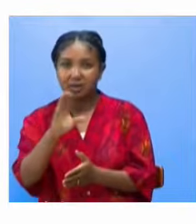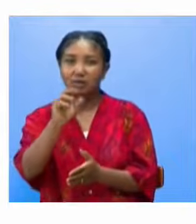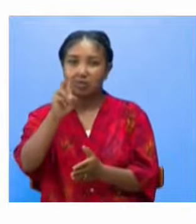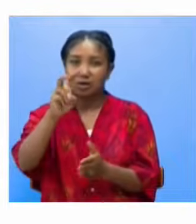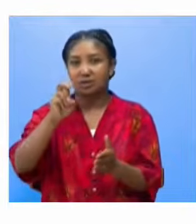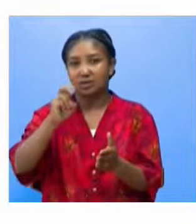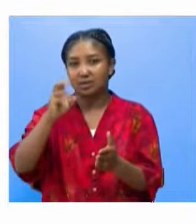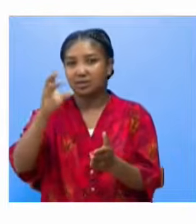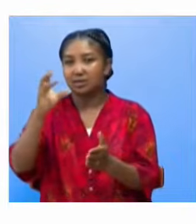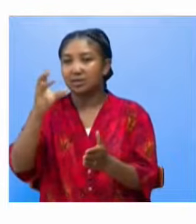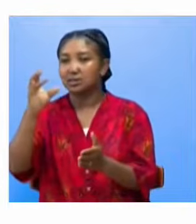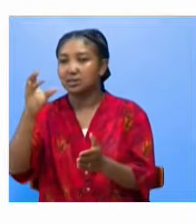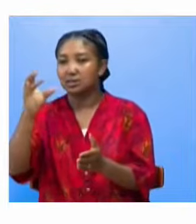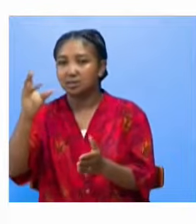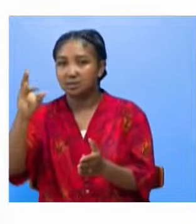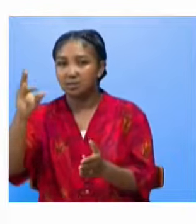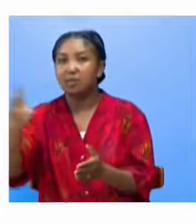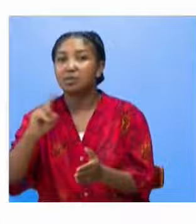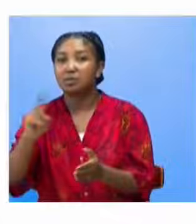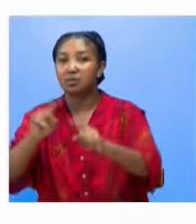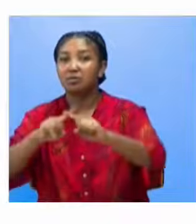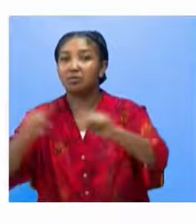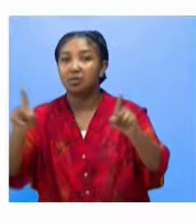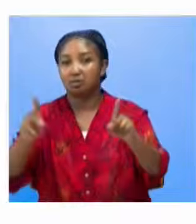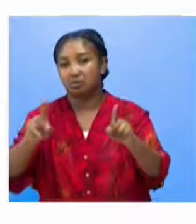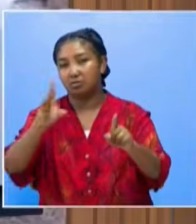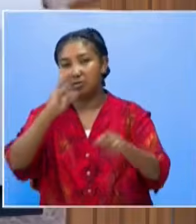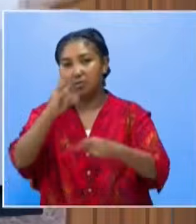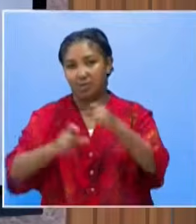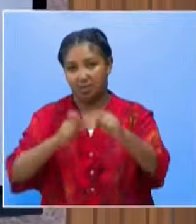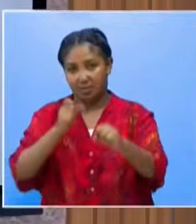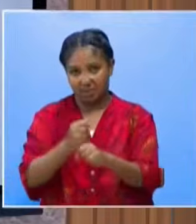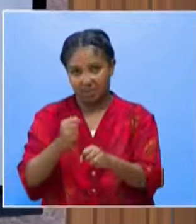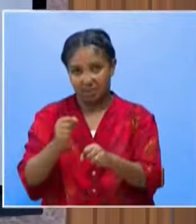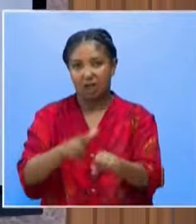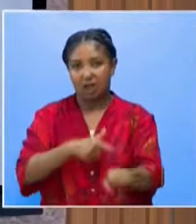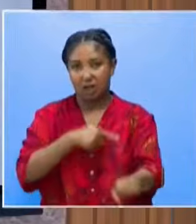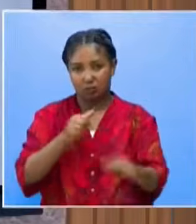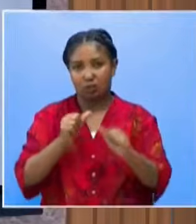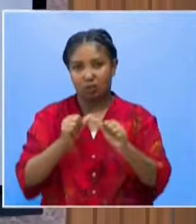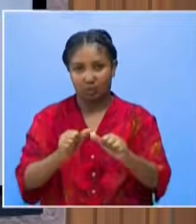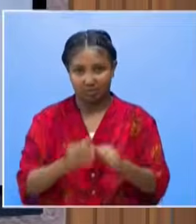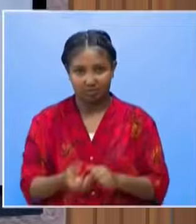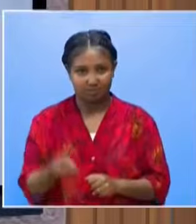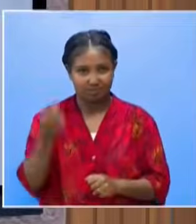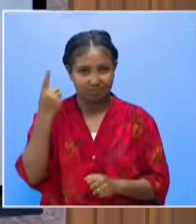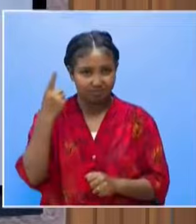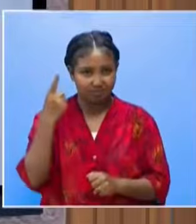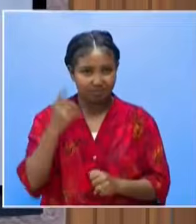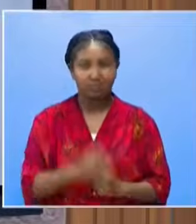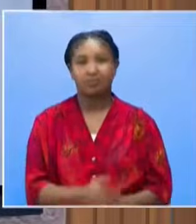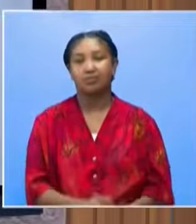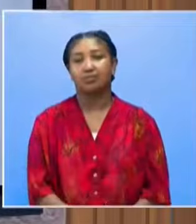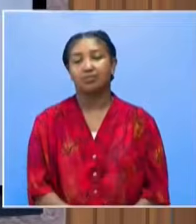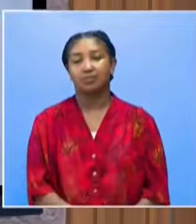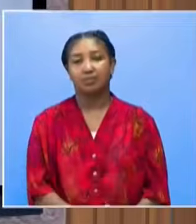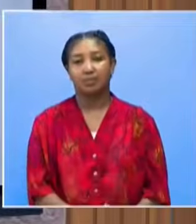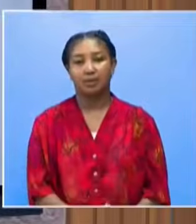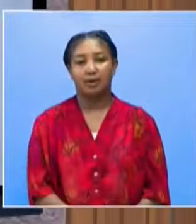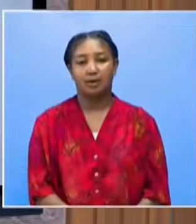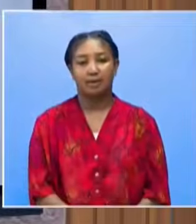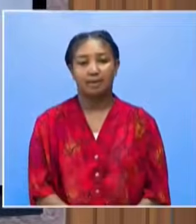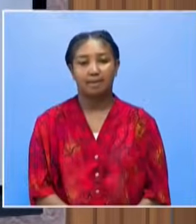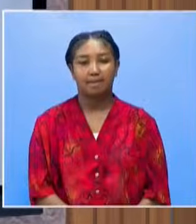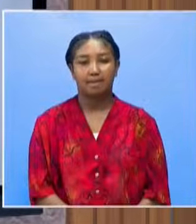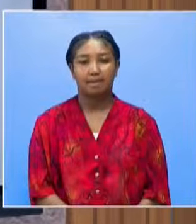2017. We can get 7 years. This one is the length. Am I right? Bravo. So